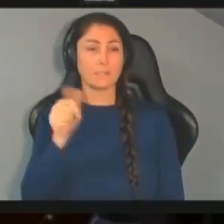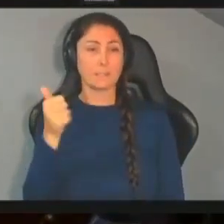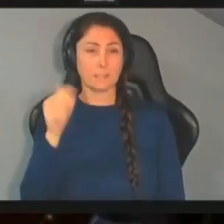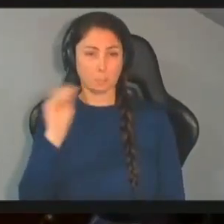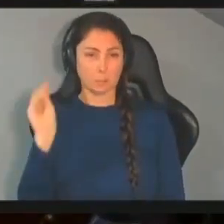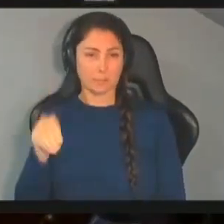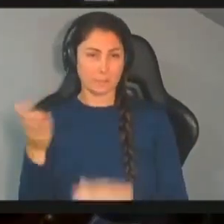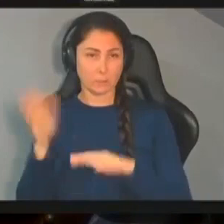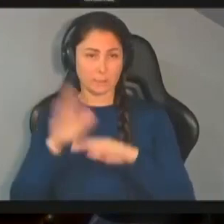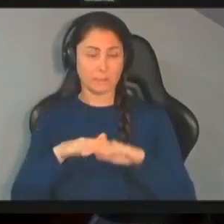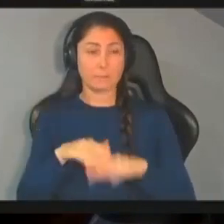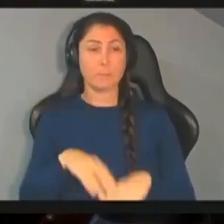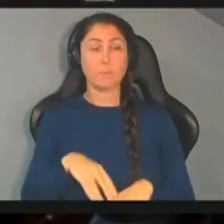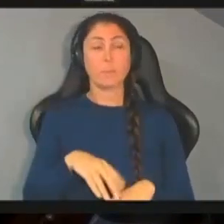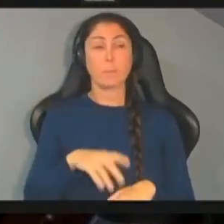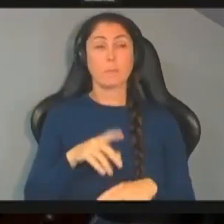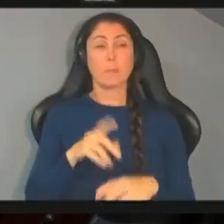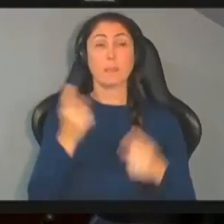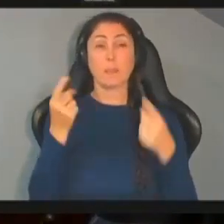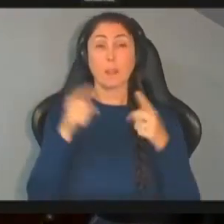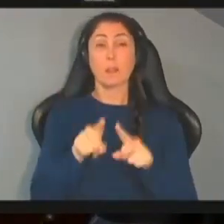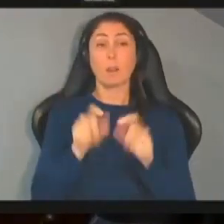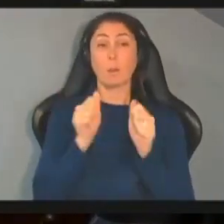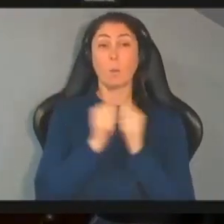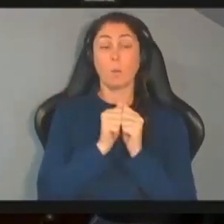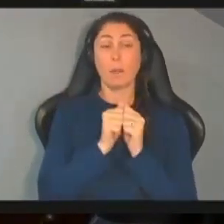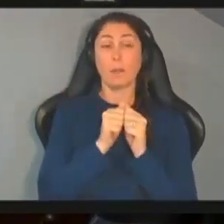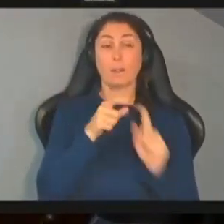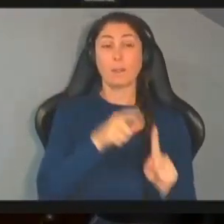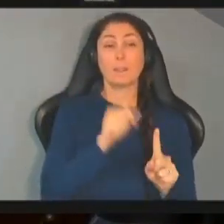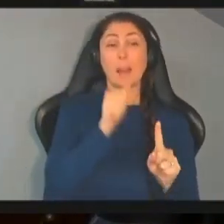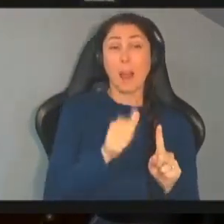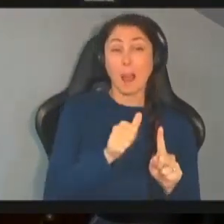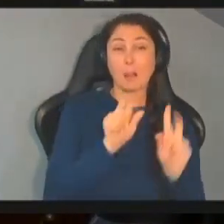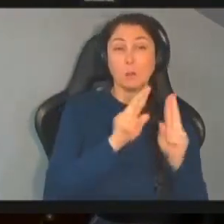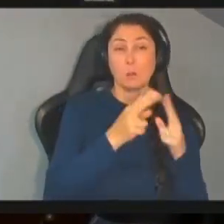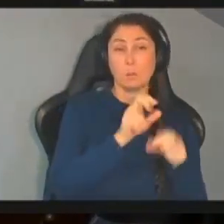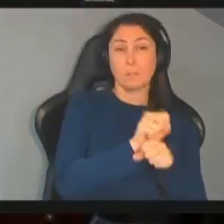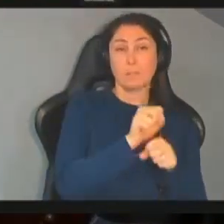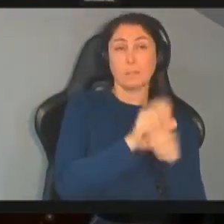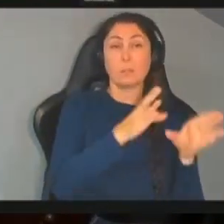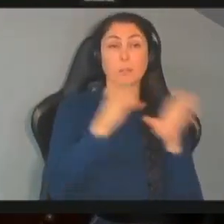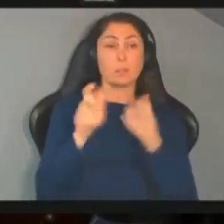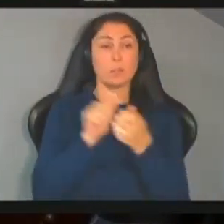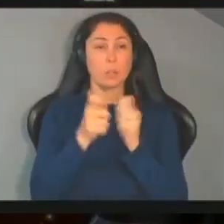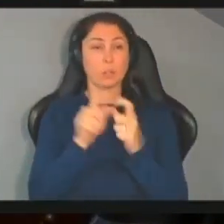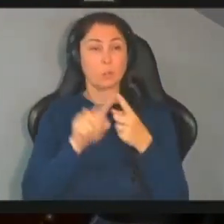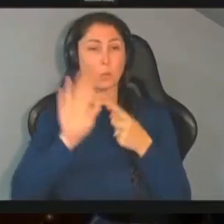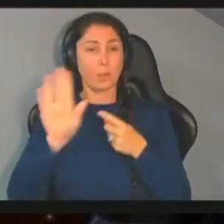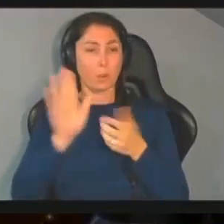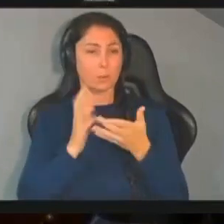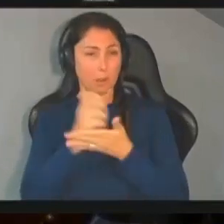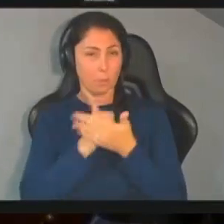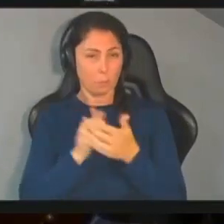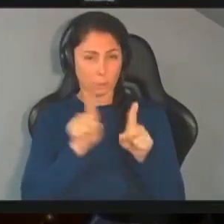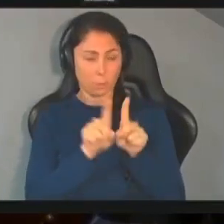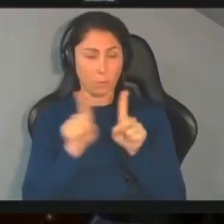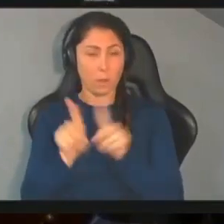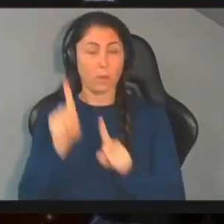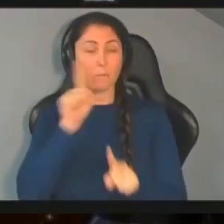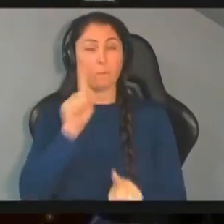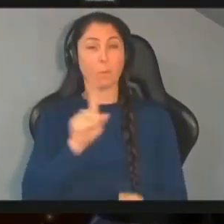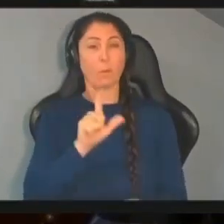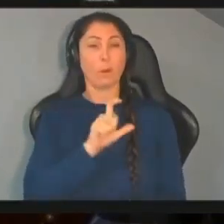increase. And then coinciding with these non-union positions, there are also changes to their salaries as well. For the chief,